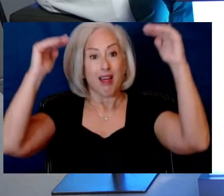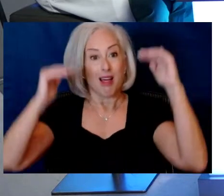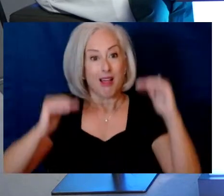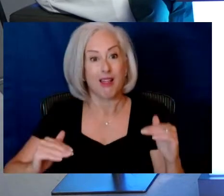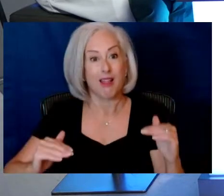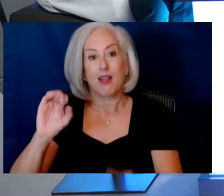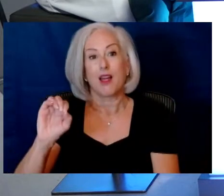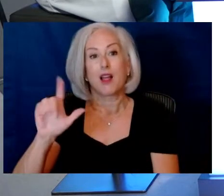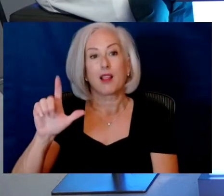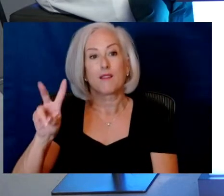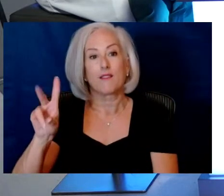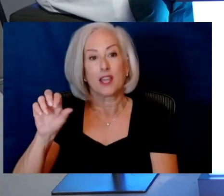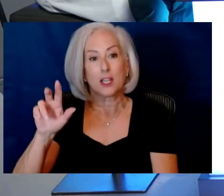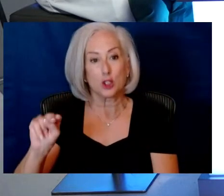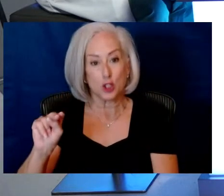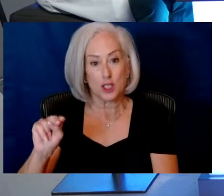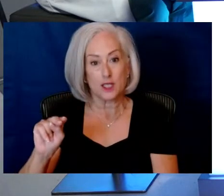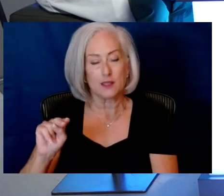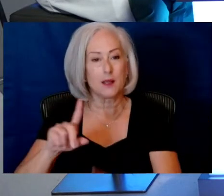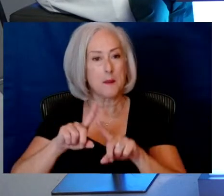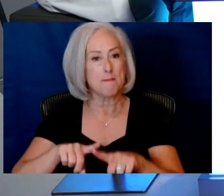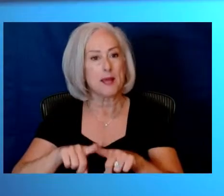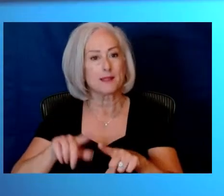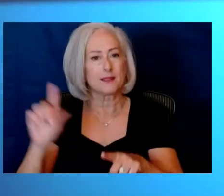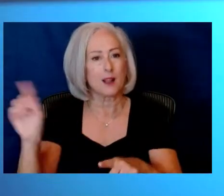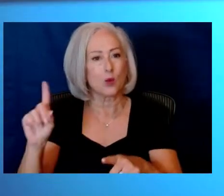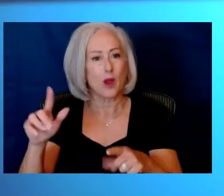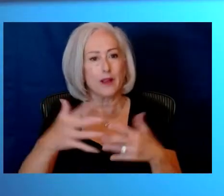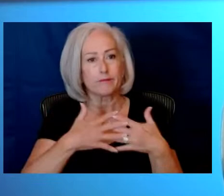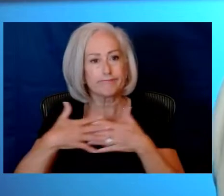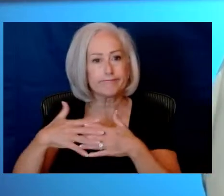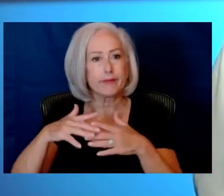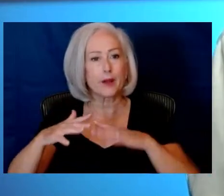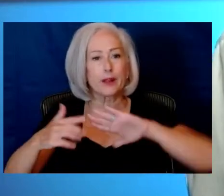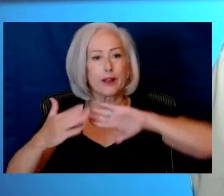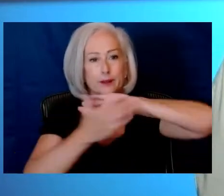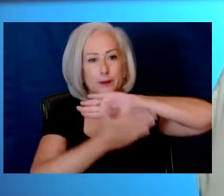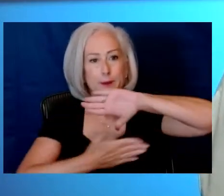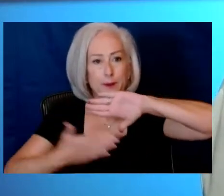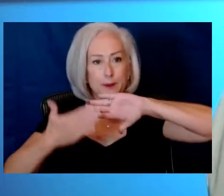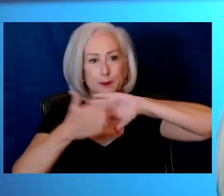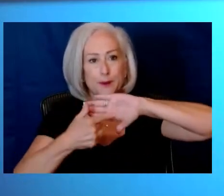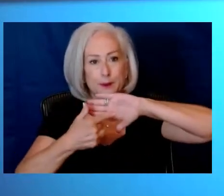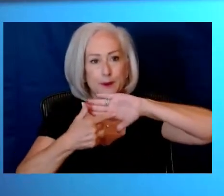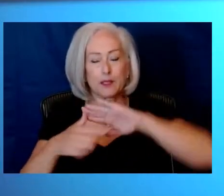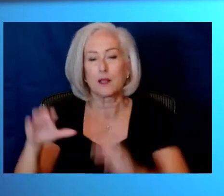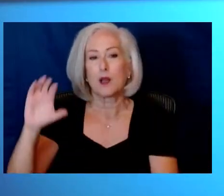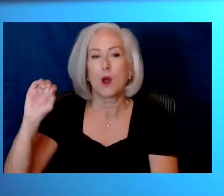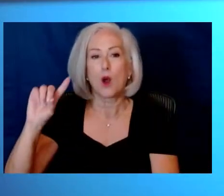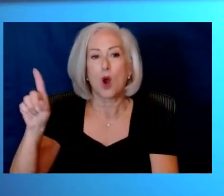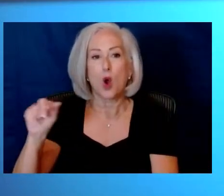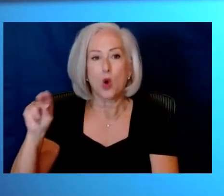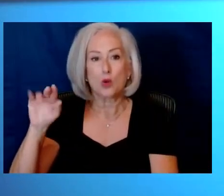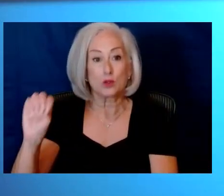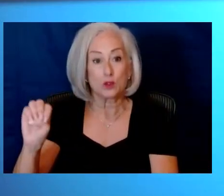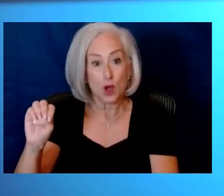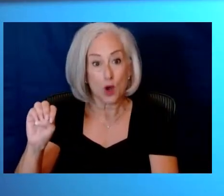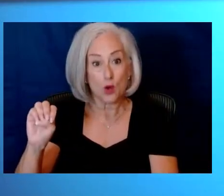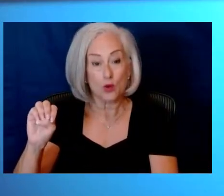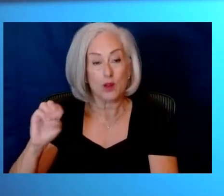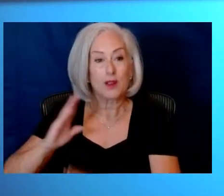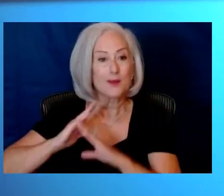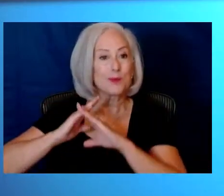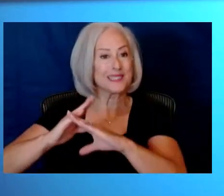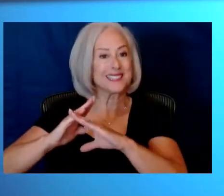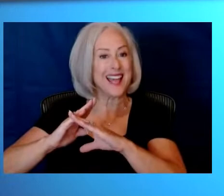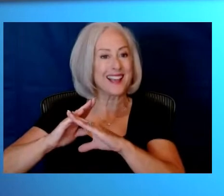Different areas of the country and things like that. Mm-hmm. Ozone is the protector against the UV radiation.